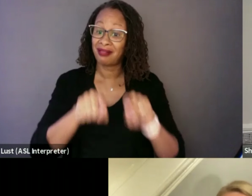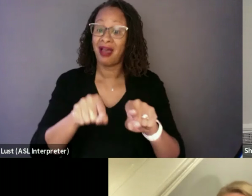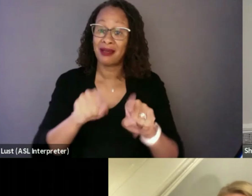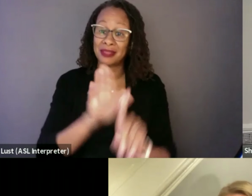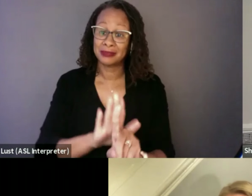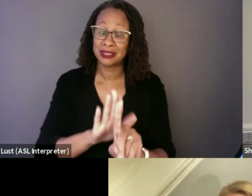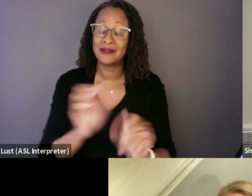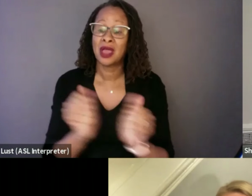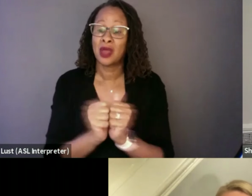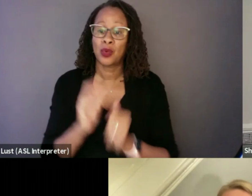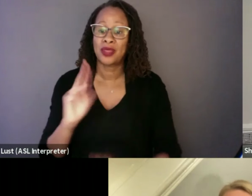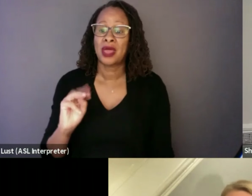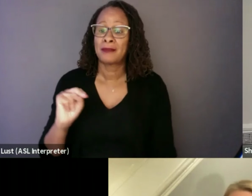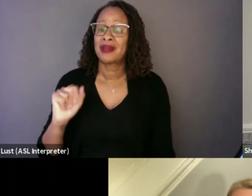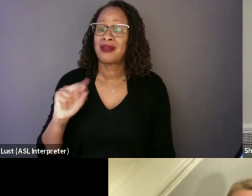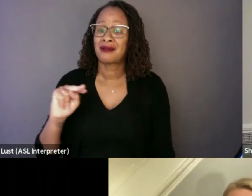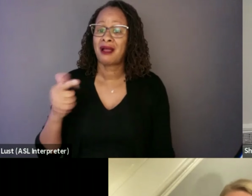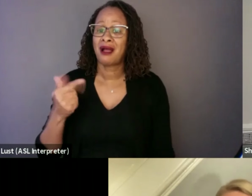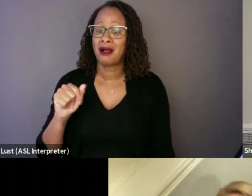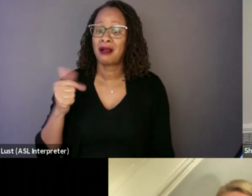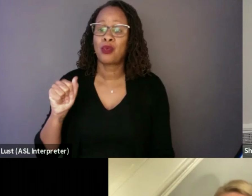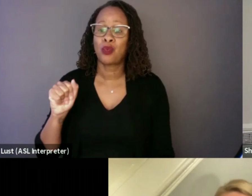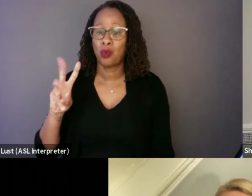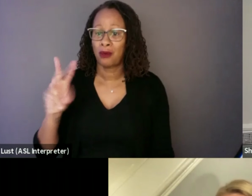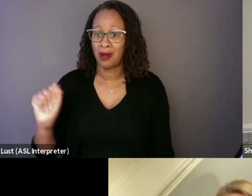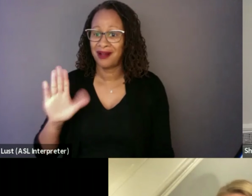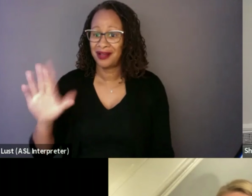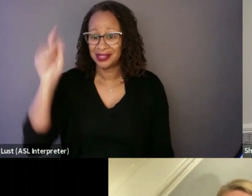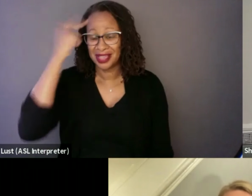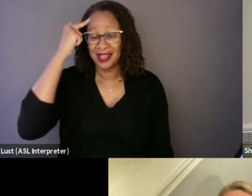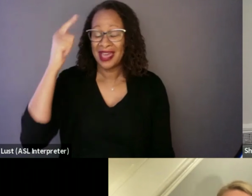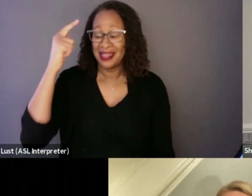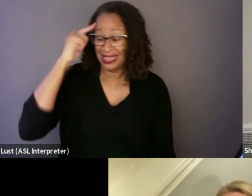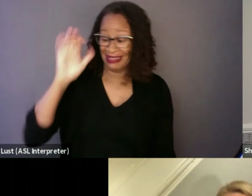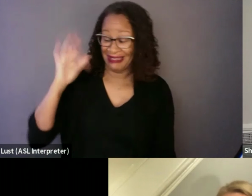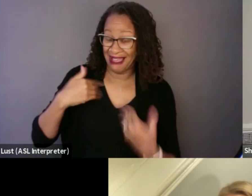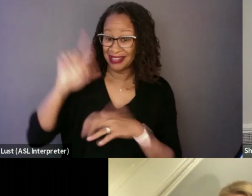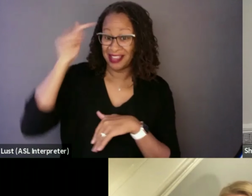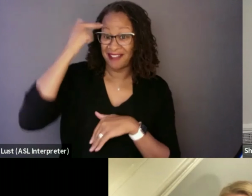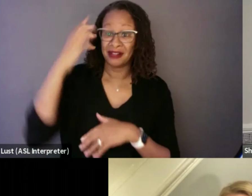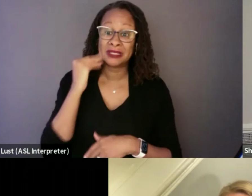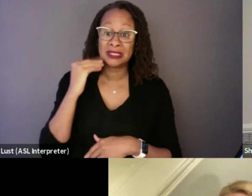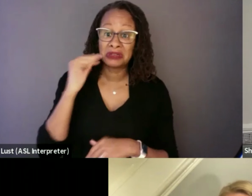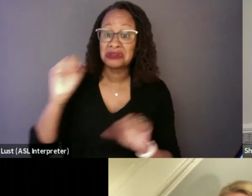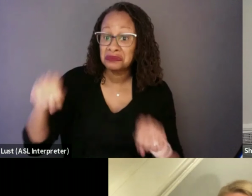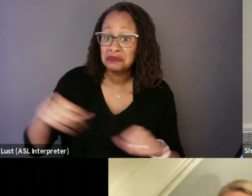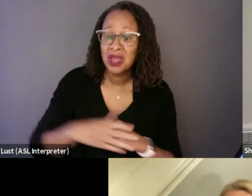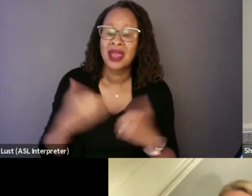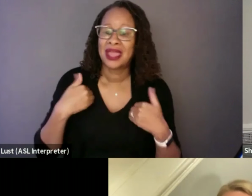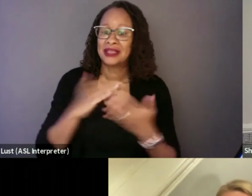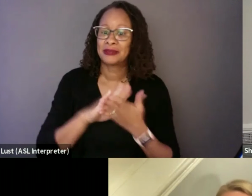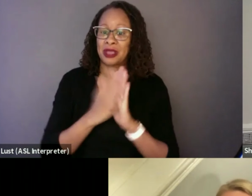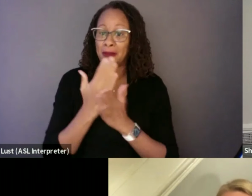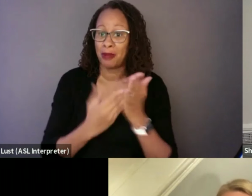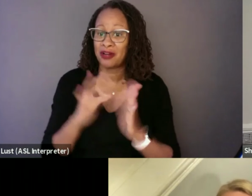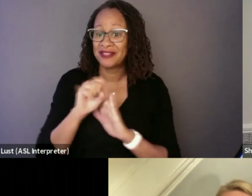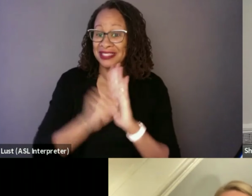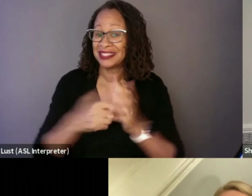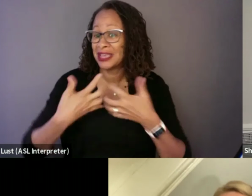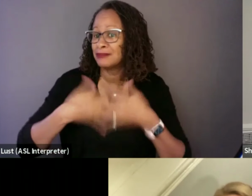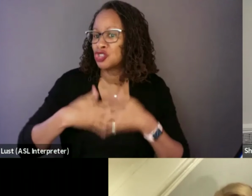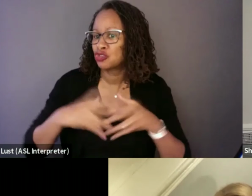with Mnangagwa's government, thinking that he has governmental experience. He's been, you know, part of the state machinery